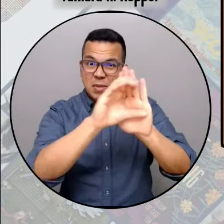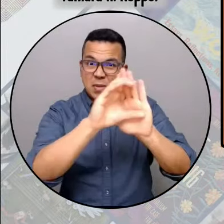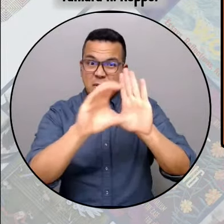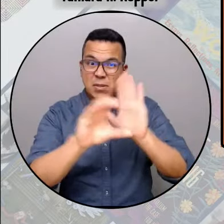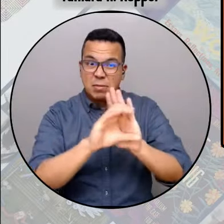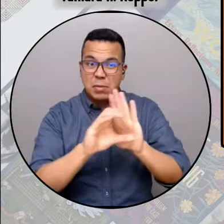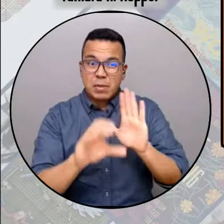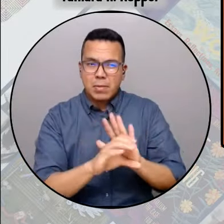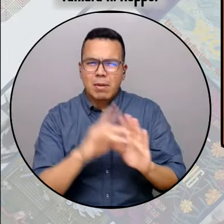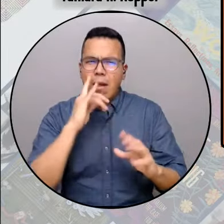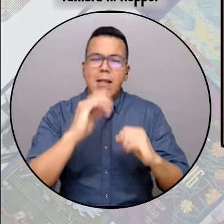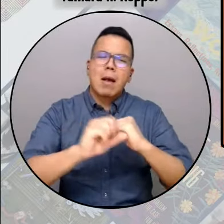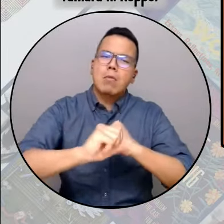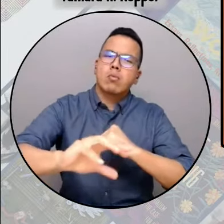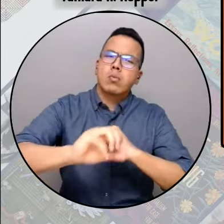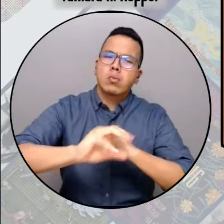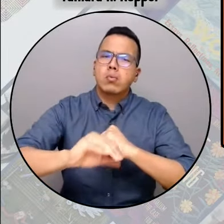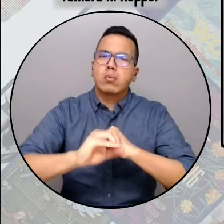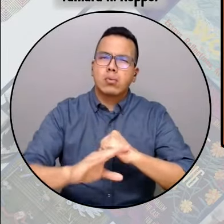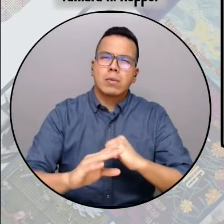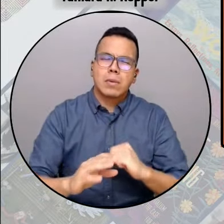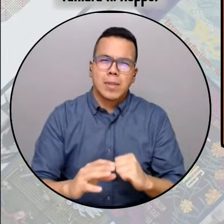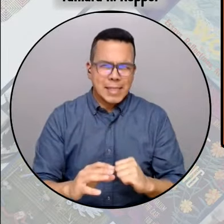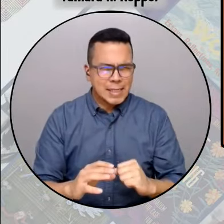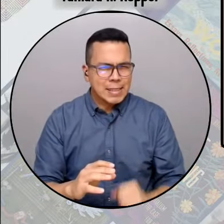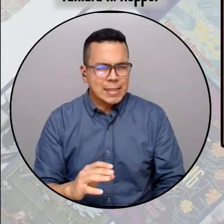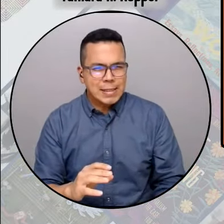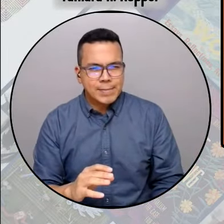Okay, so now,